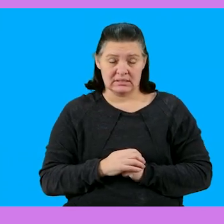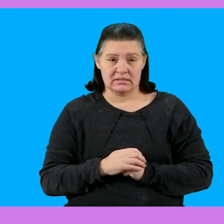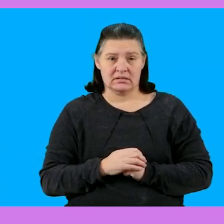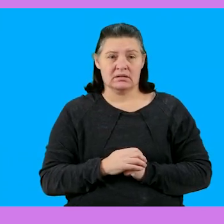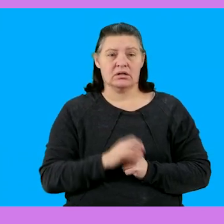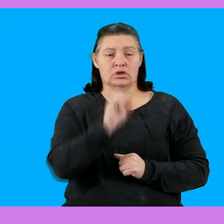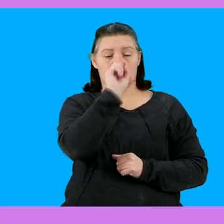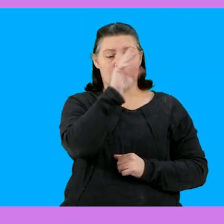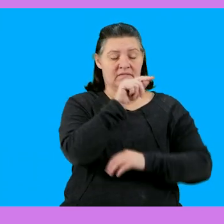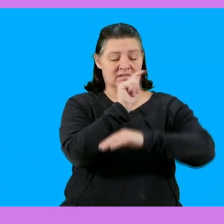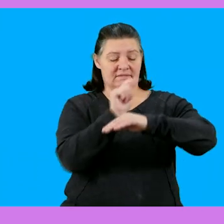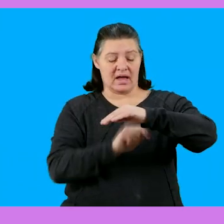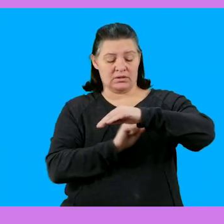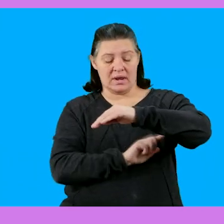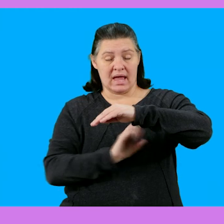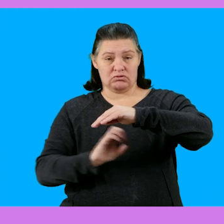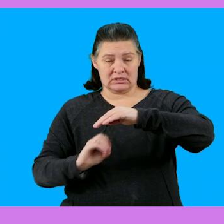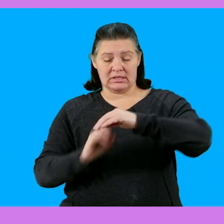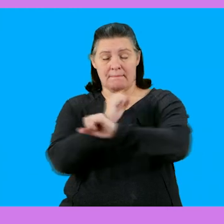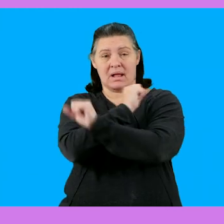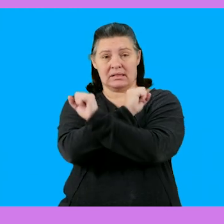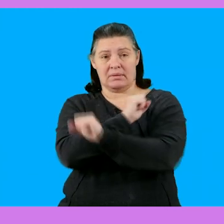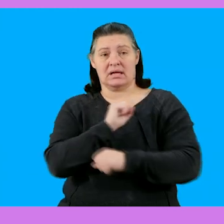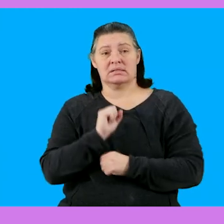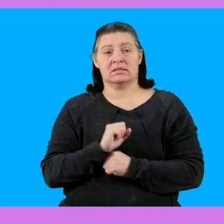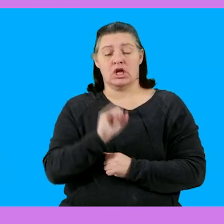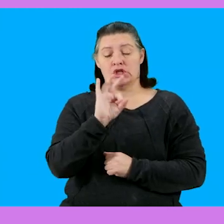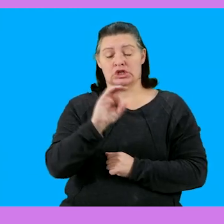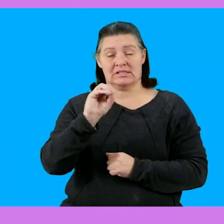12 divided by 100 multiplied by 30,000.